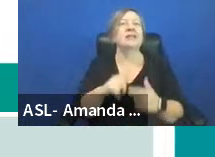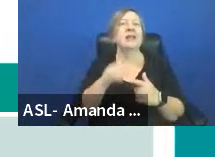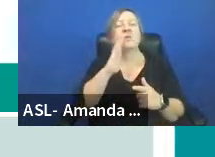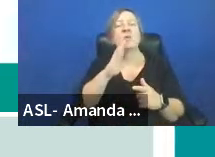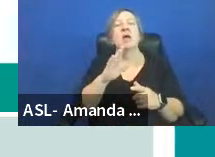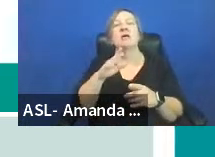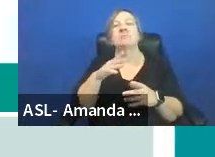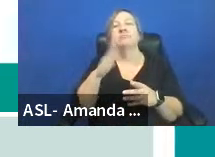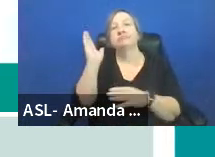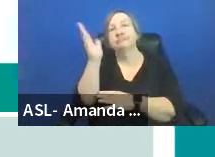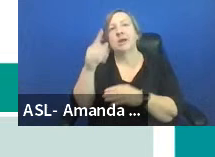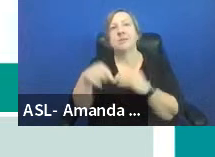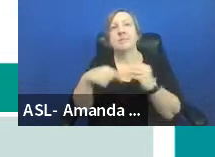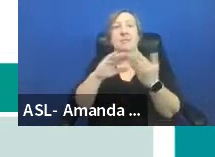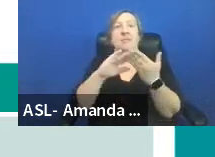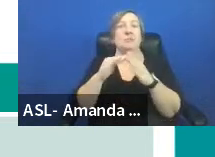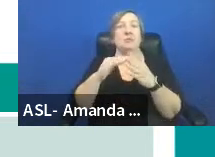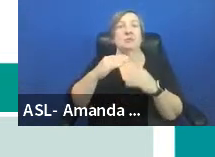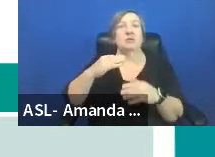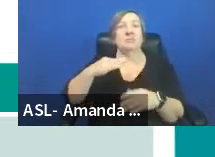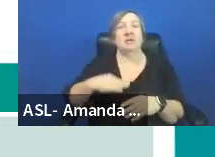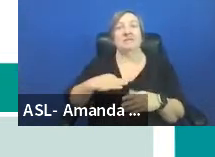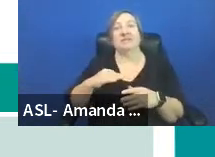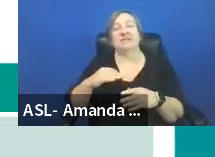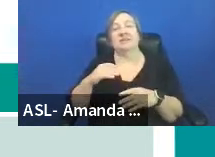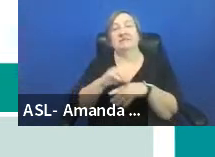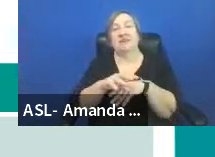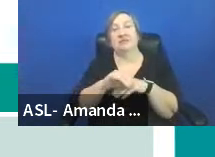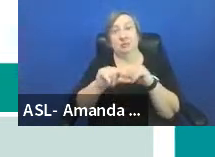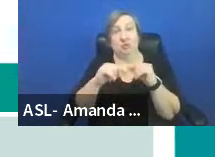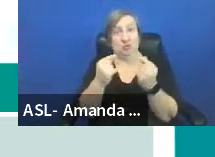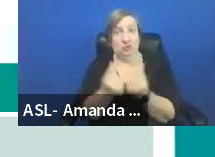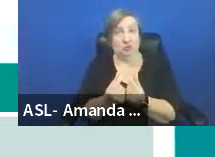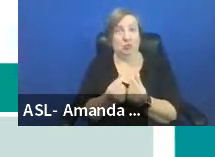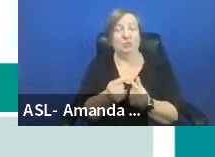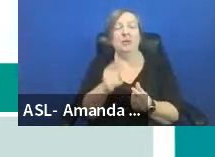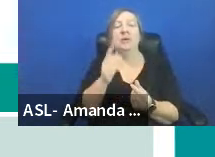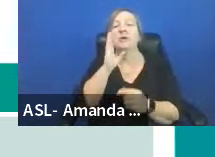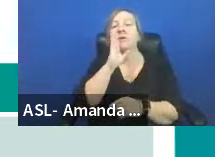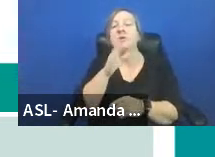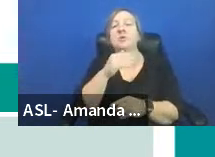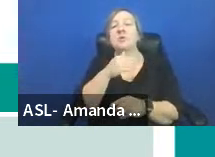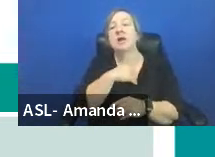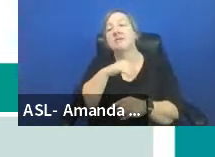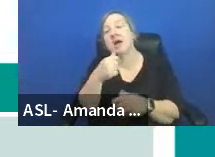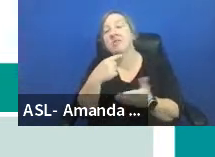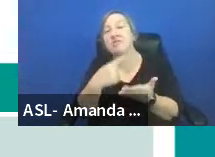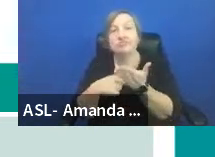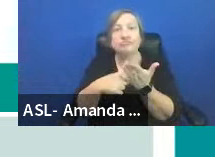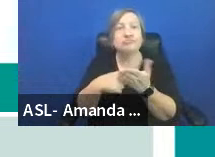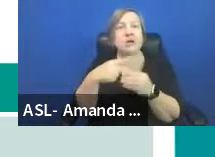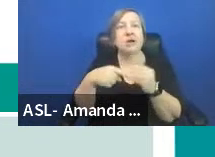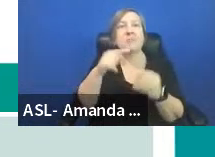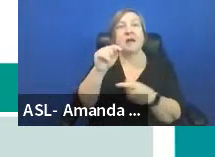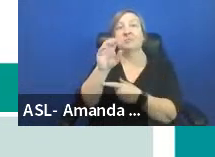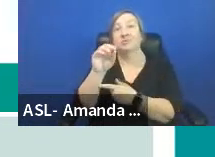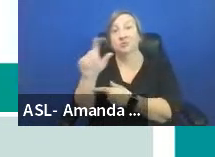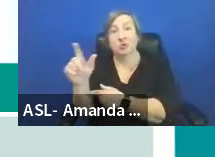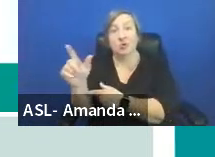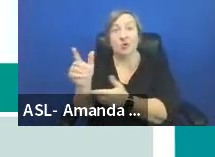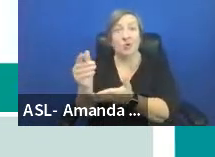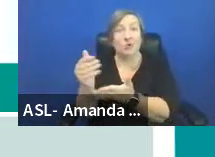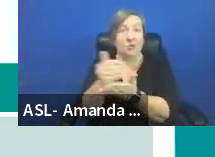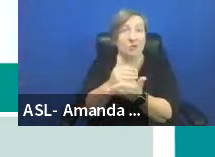presentation on the Community Benefits Advisory Group. We'll have a robust conversation relative to tolling. You'll hear